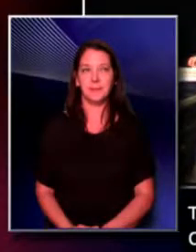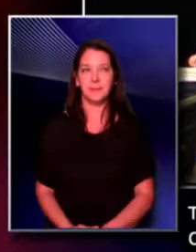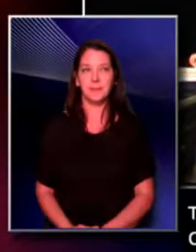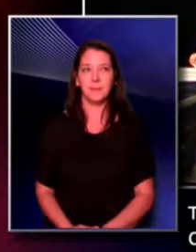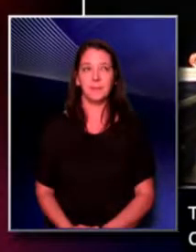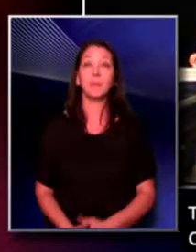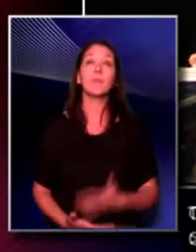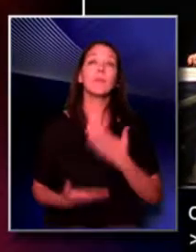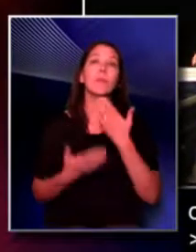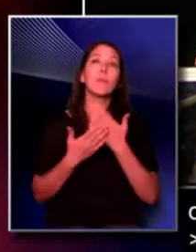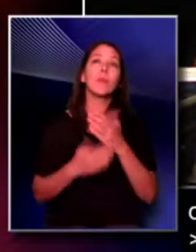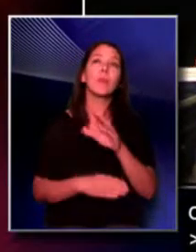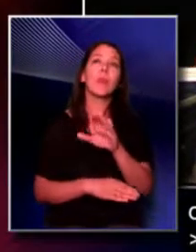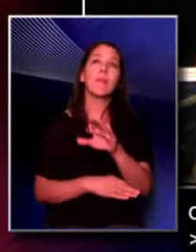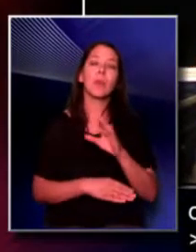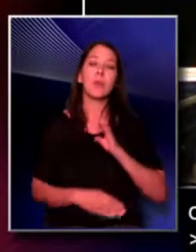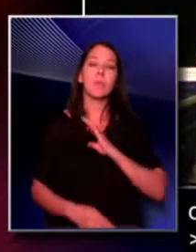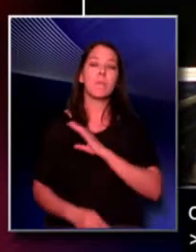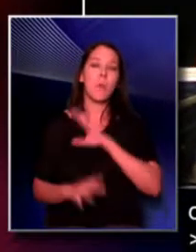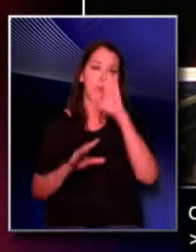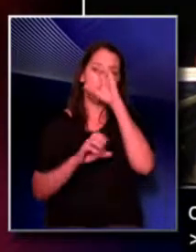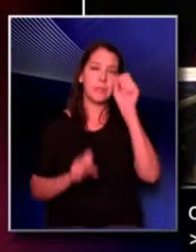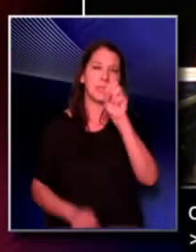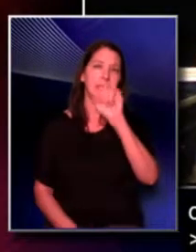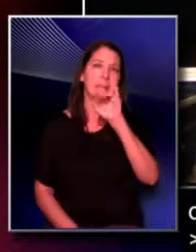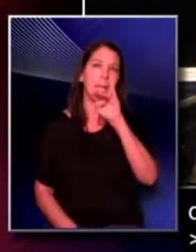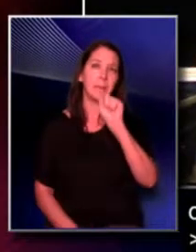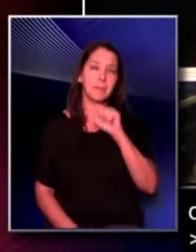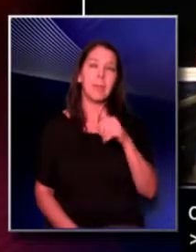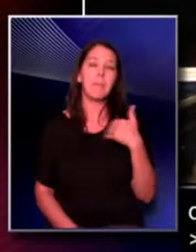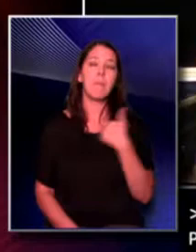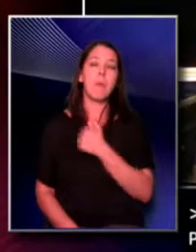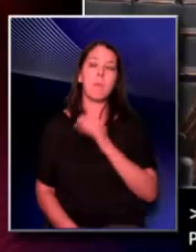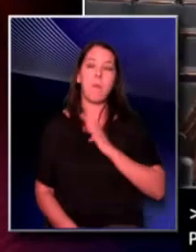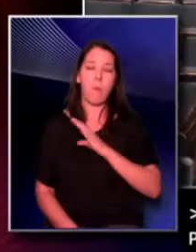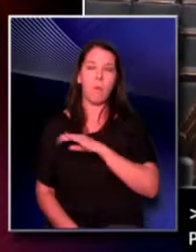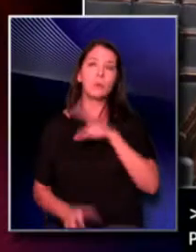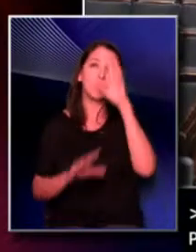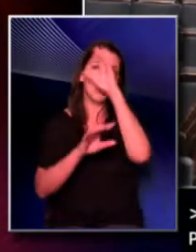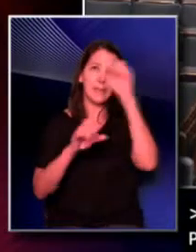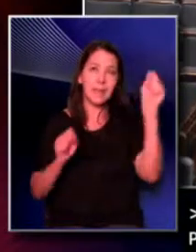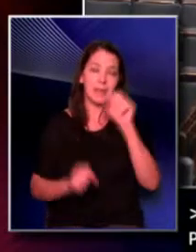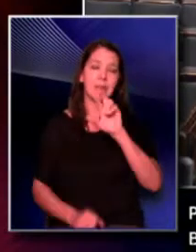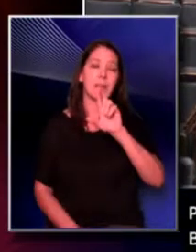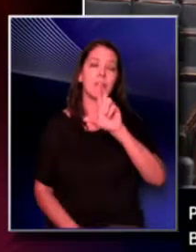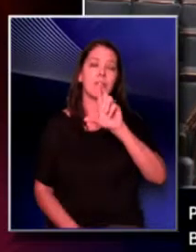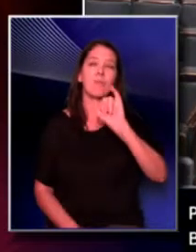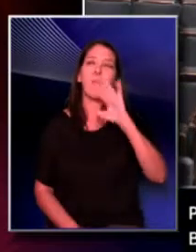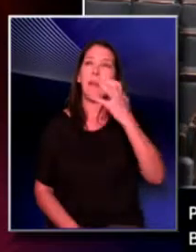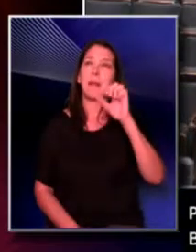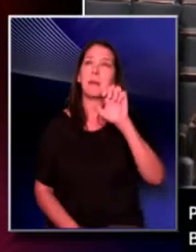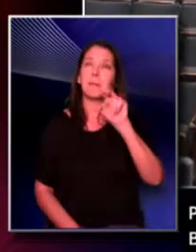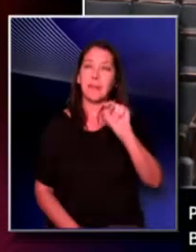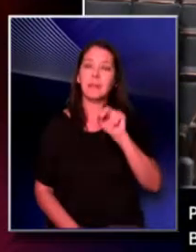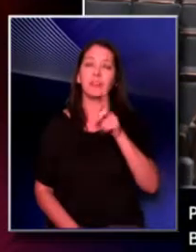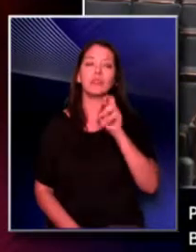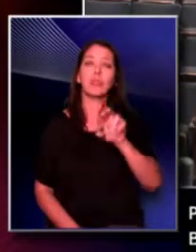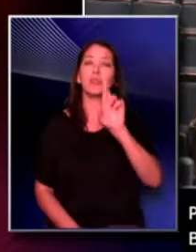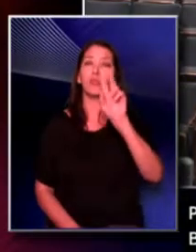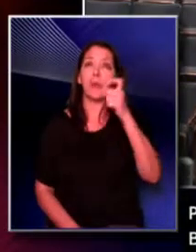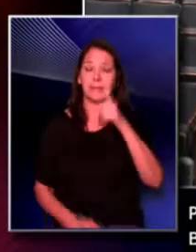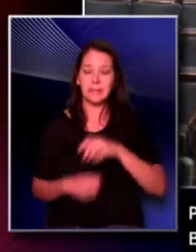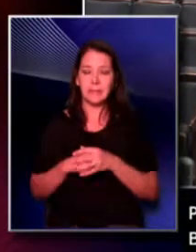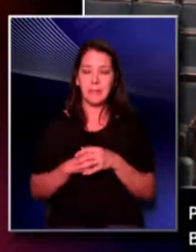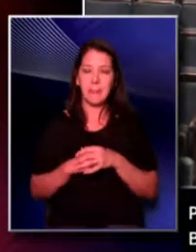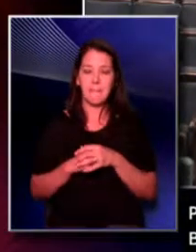Good afternoon, Board President Sims, members of the board, Superintendent Reichman, Dr. Rex. Before